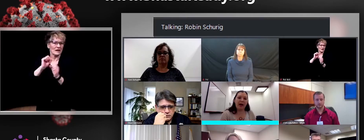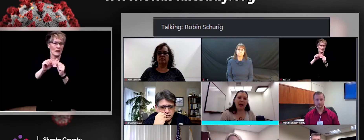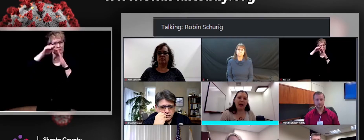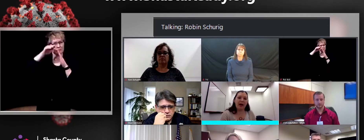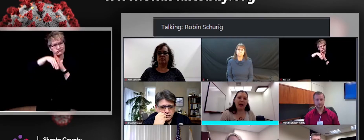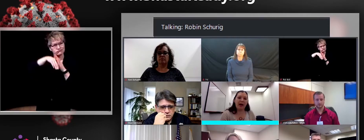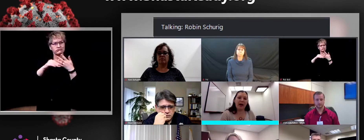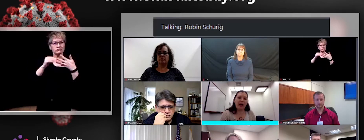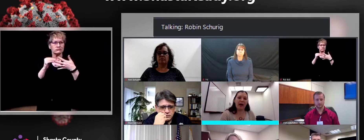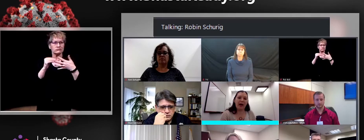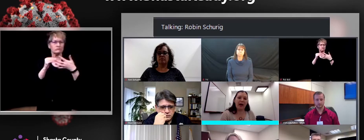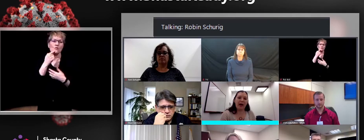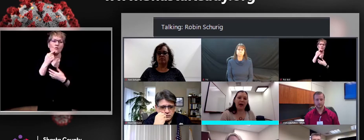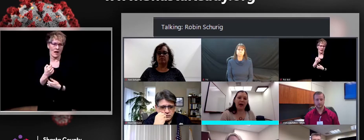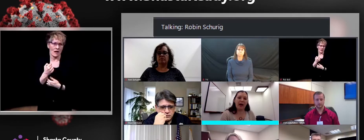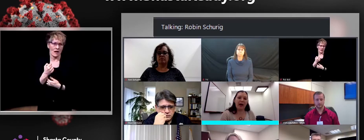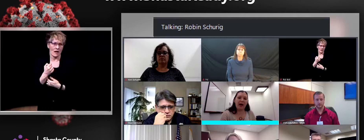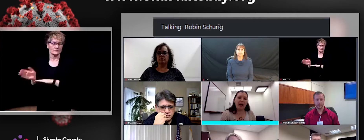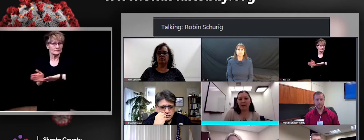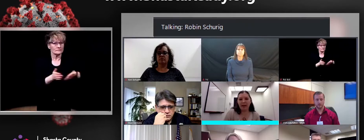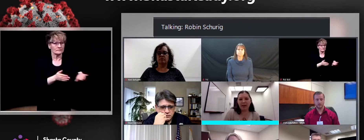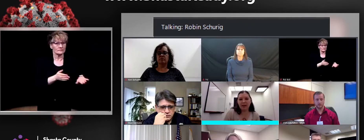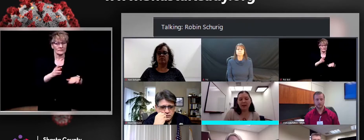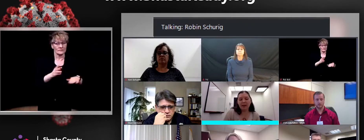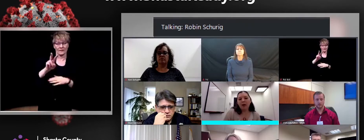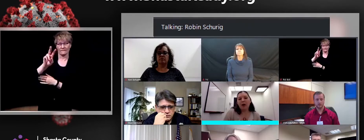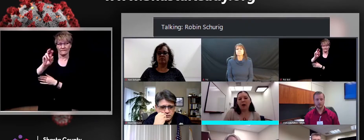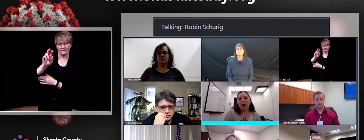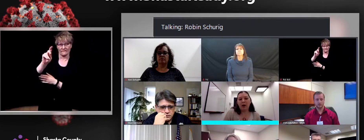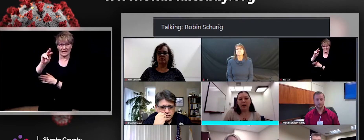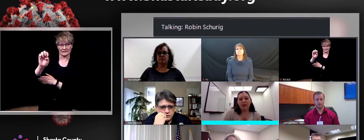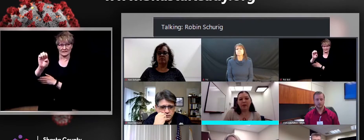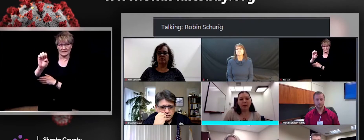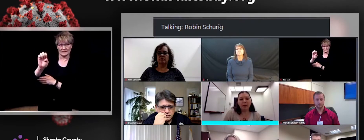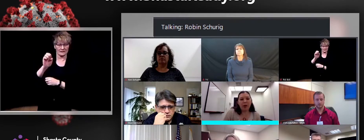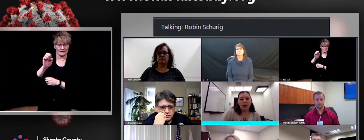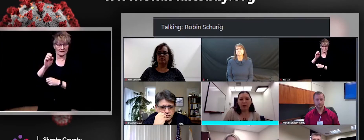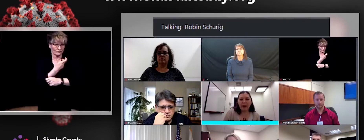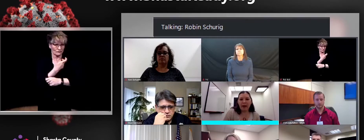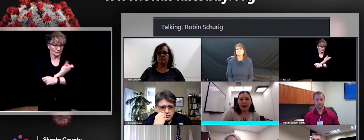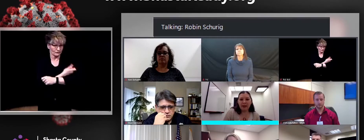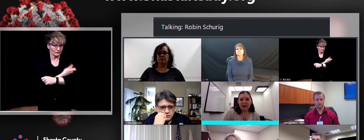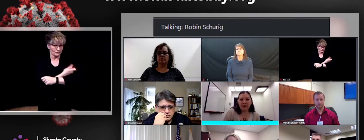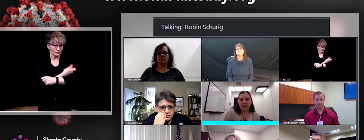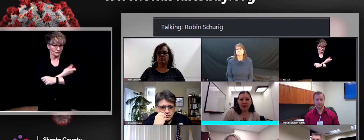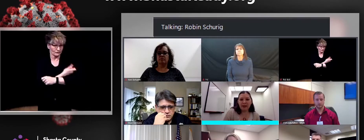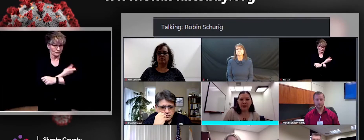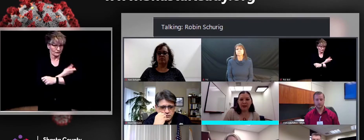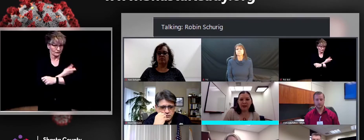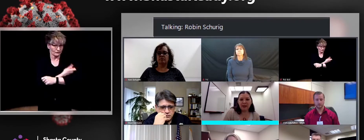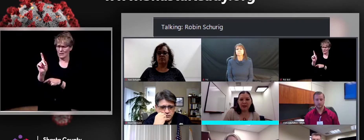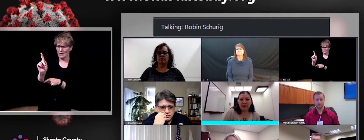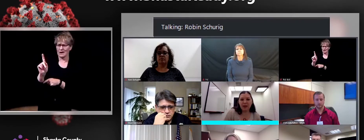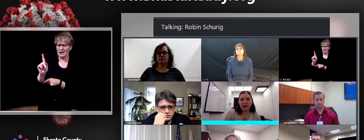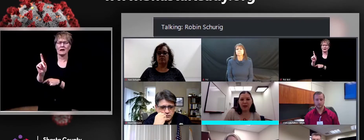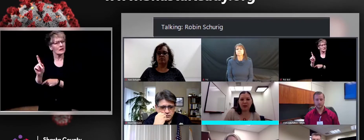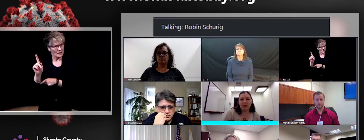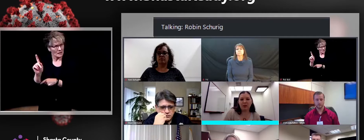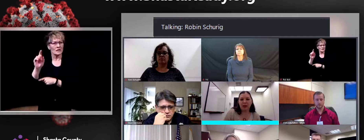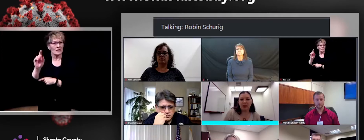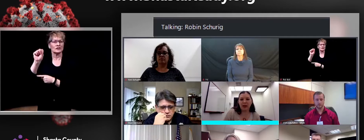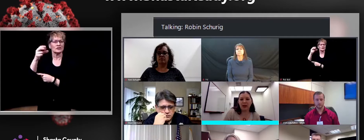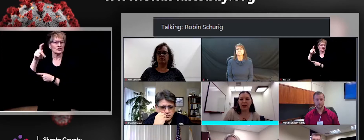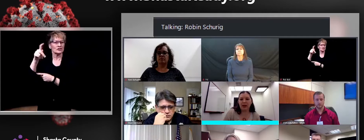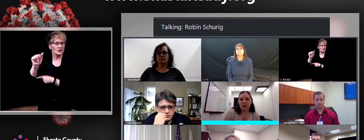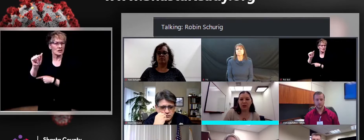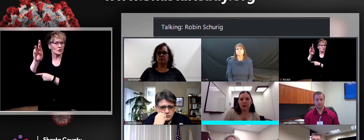about vaccine is on the shastaready.org website, along with the blue oval button that says, "Tell me when it's my turn." And that's where you